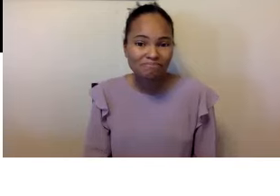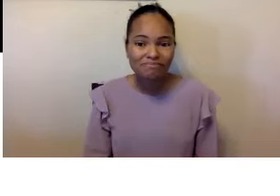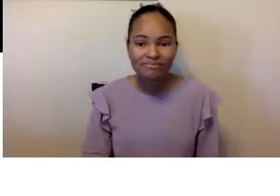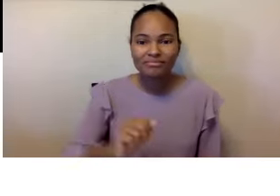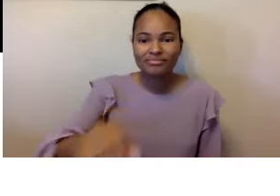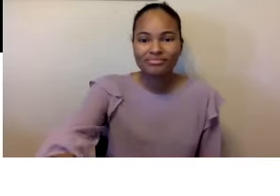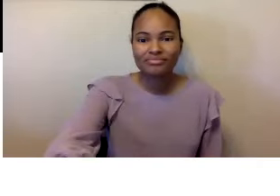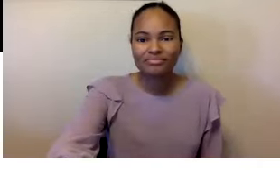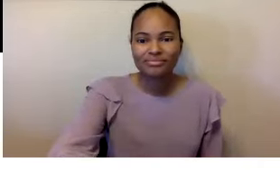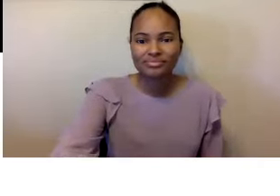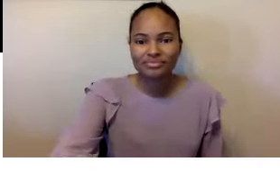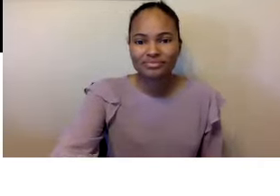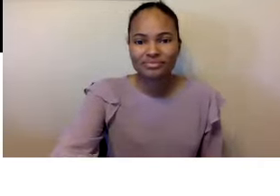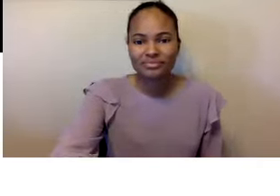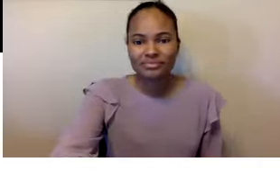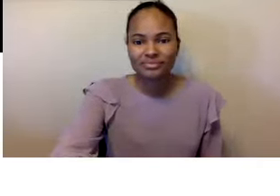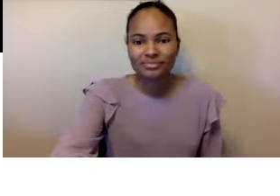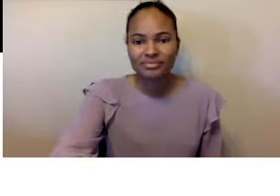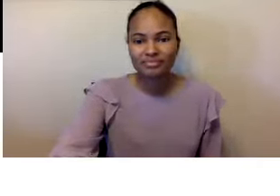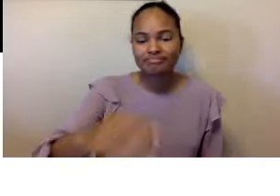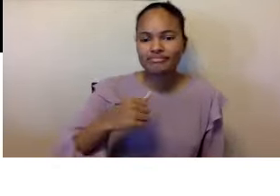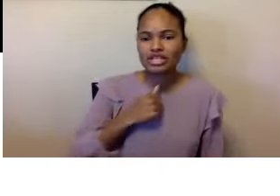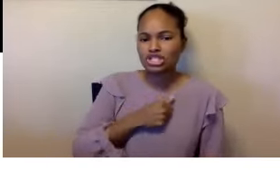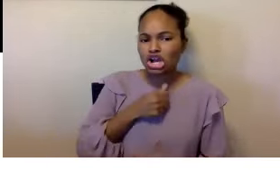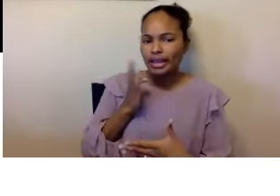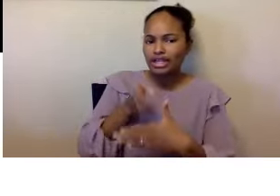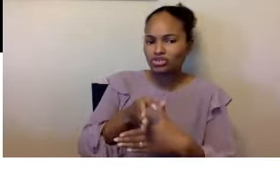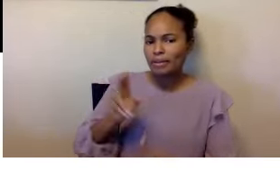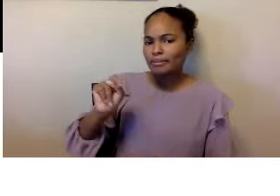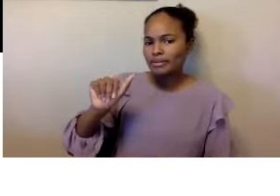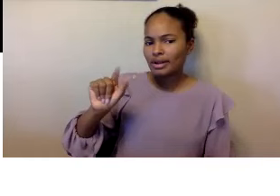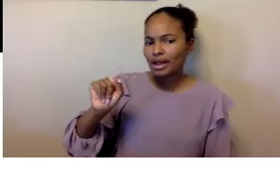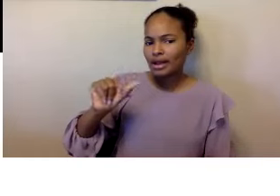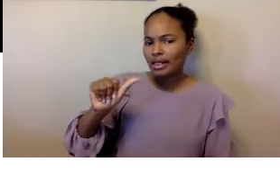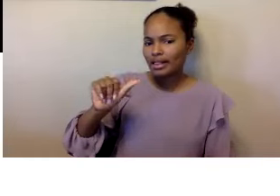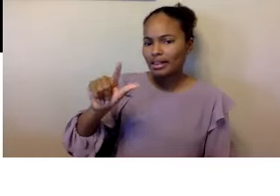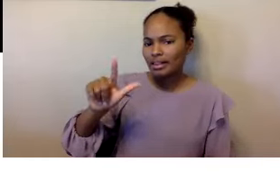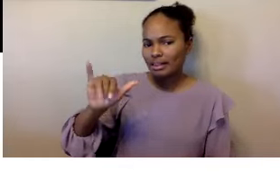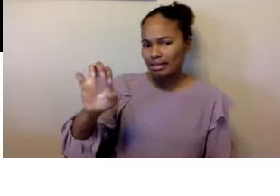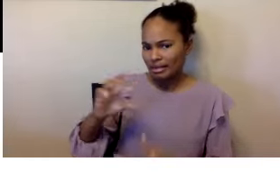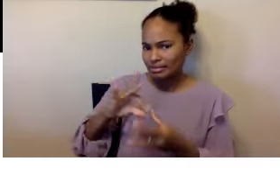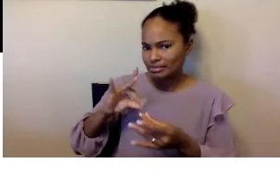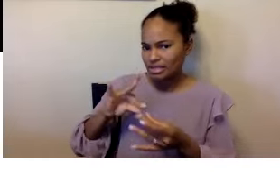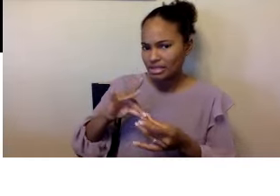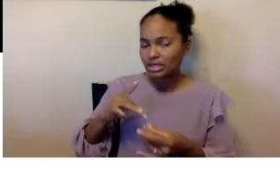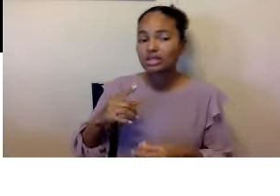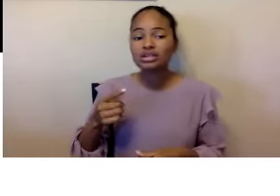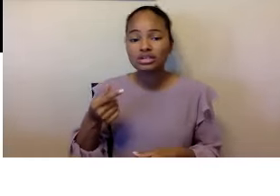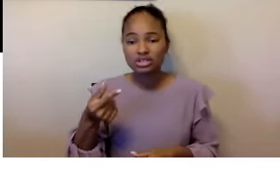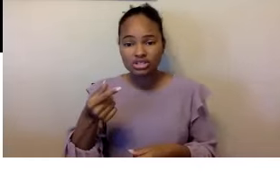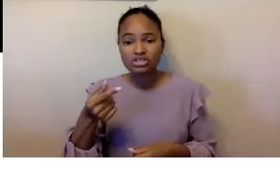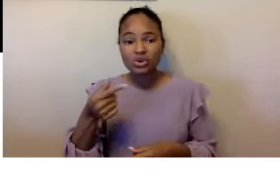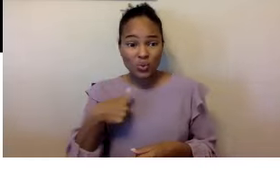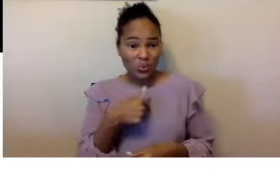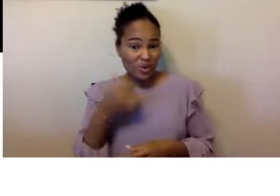Thank you. I'm sorry to interrupt again. George, still having a bit of a trouble, so we have called just to let you know, but we